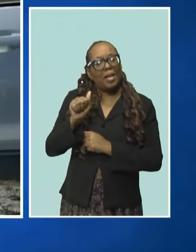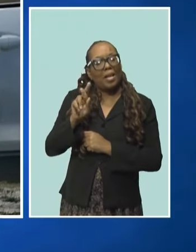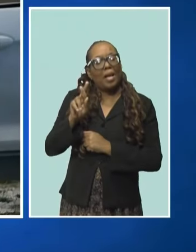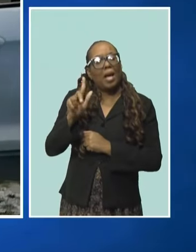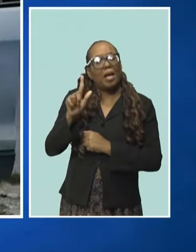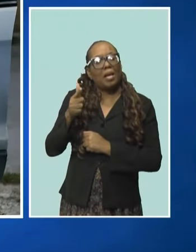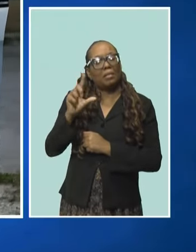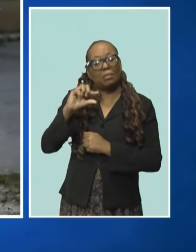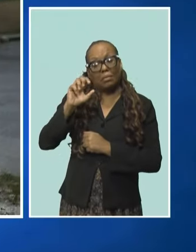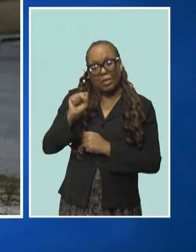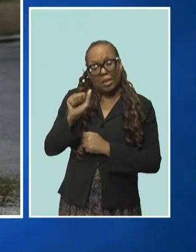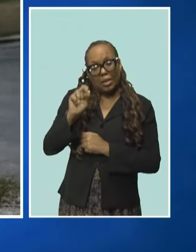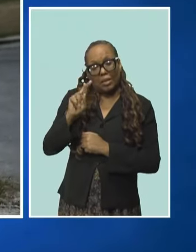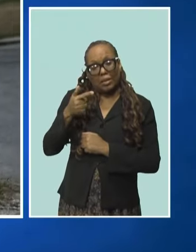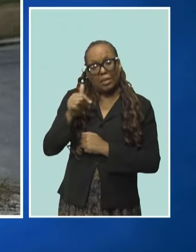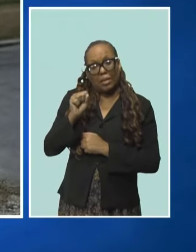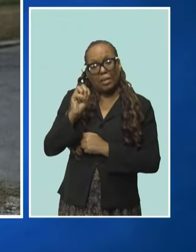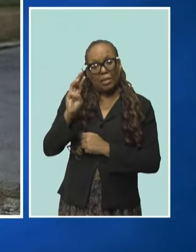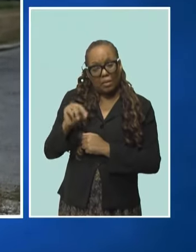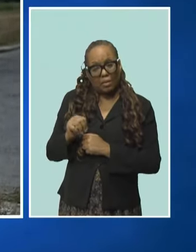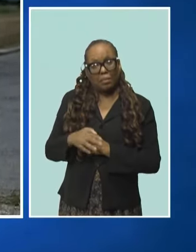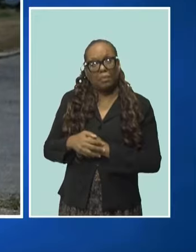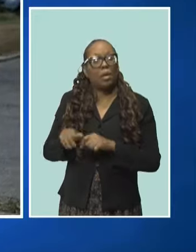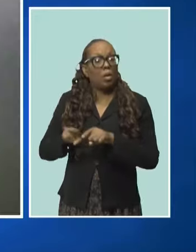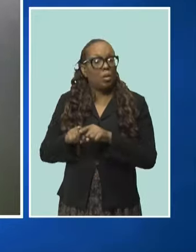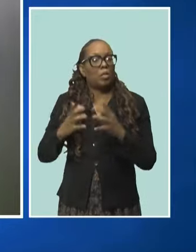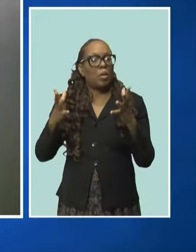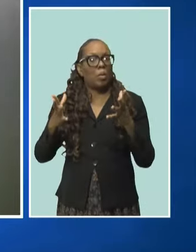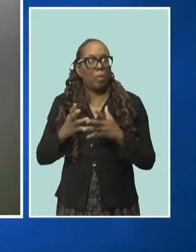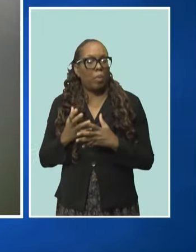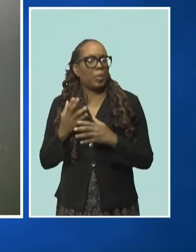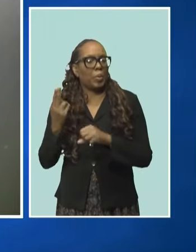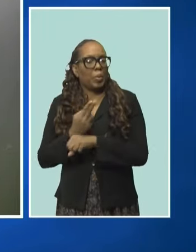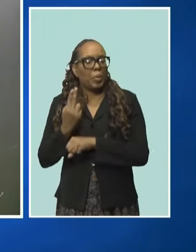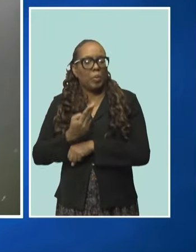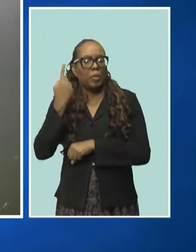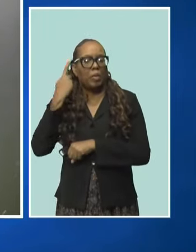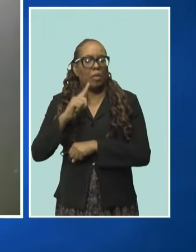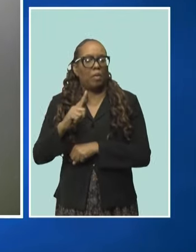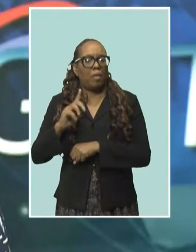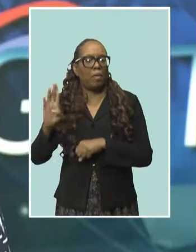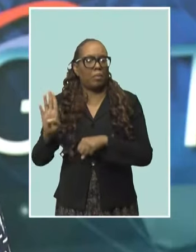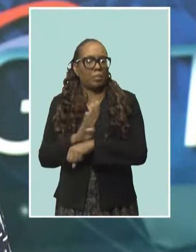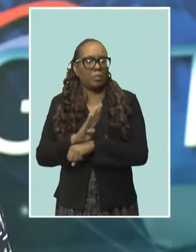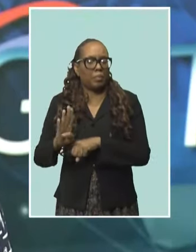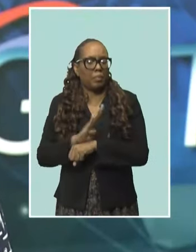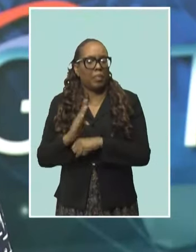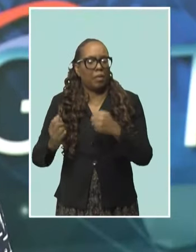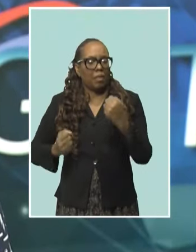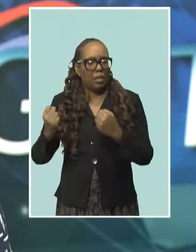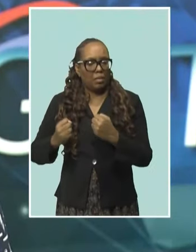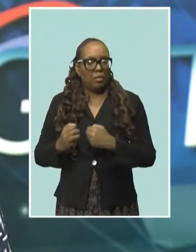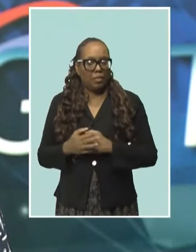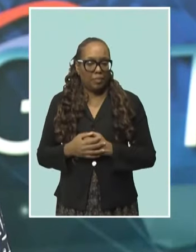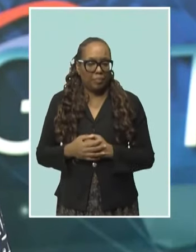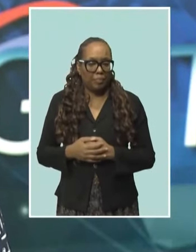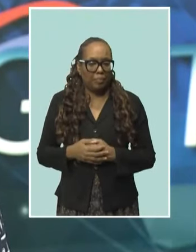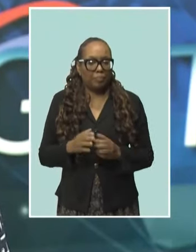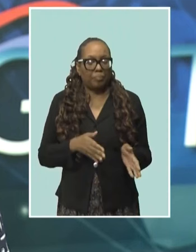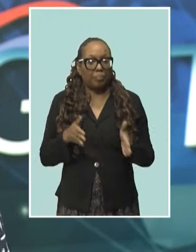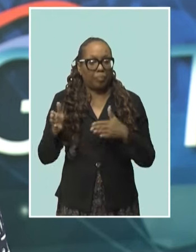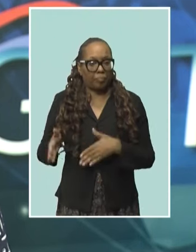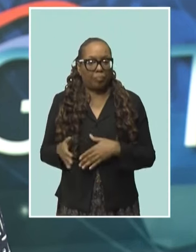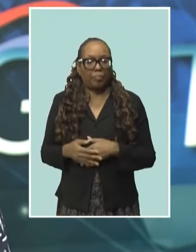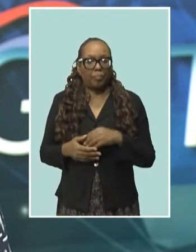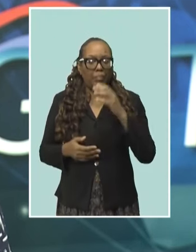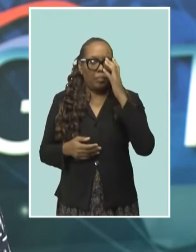make biogas available for drivers on a commercial level. Sean Farrell, CBC News. Well, turning to news from the upper